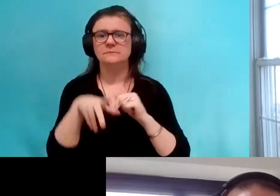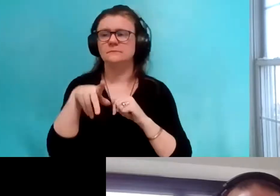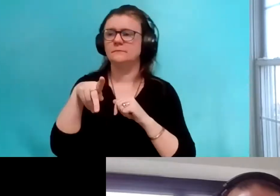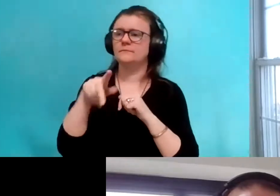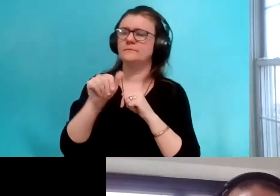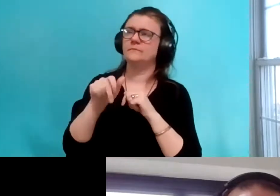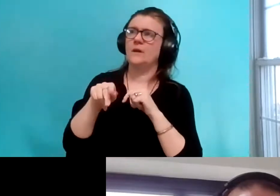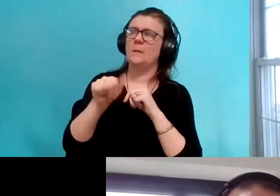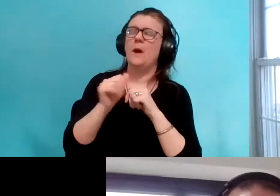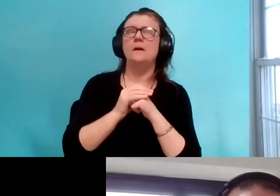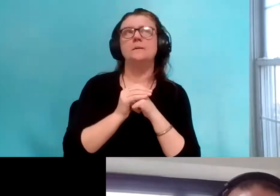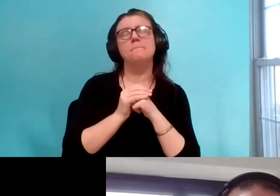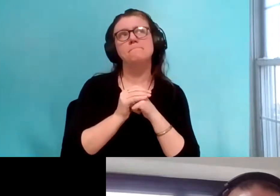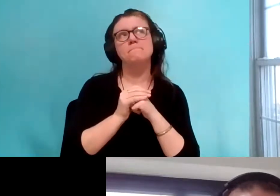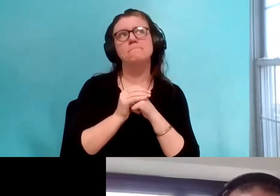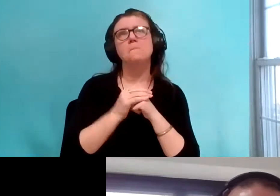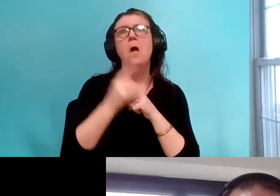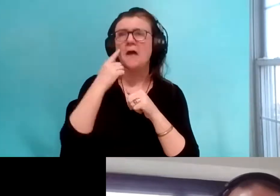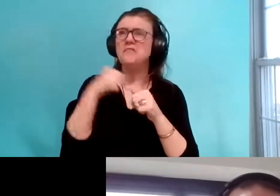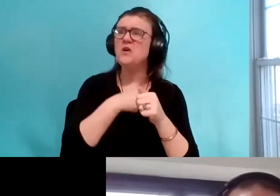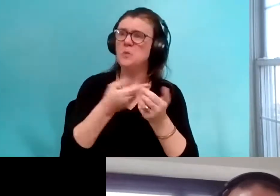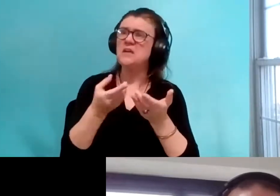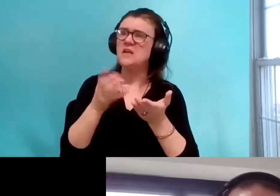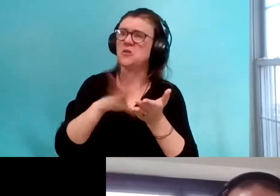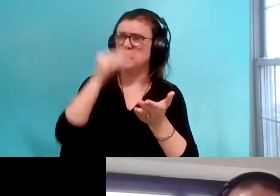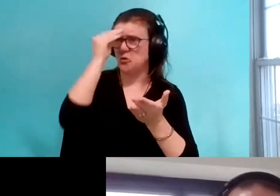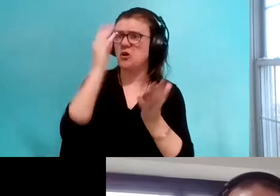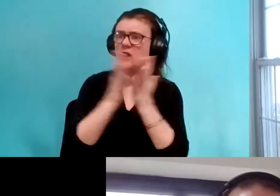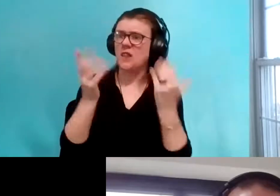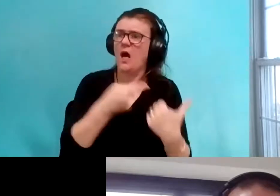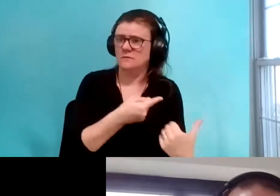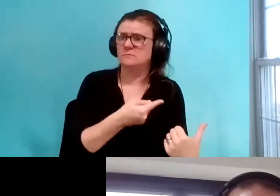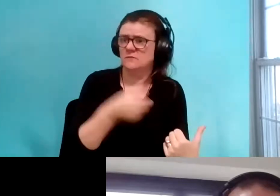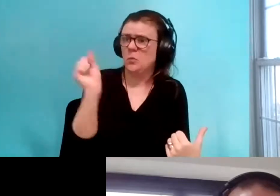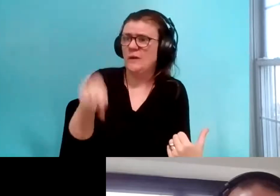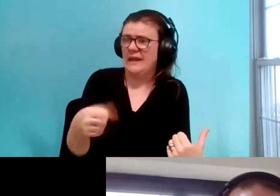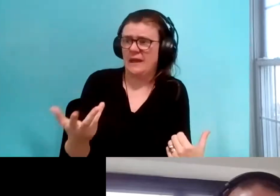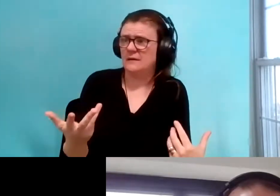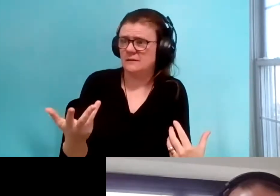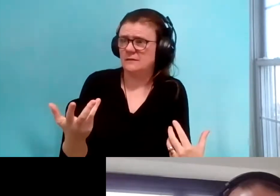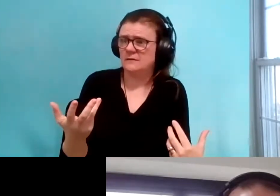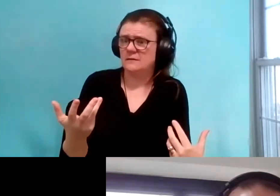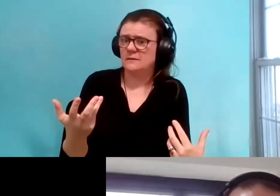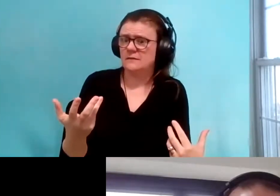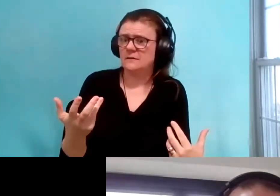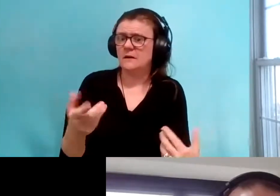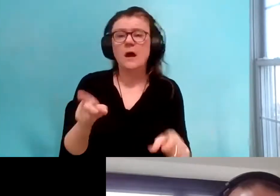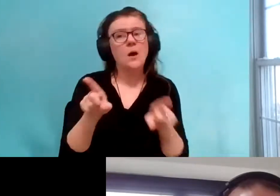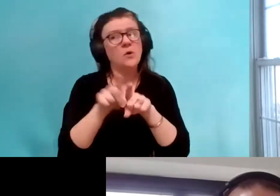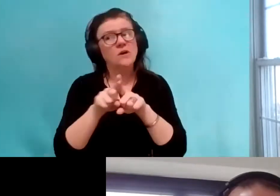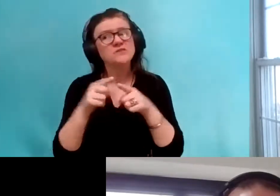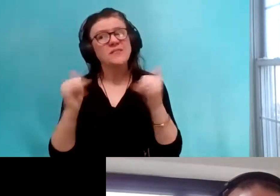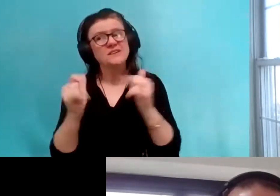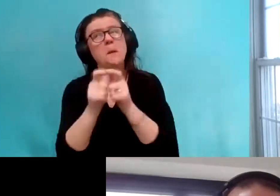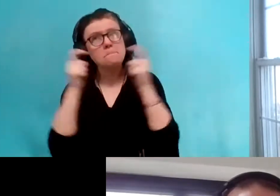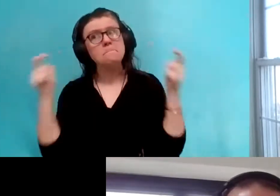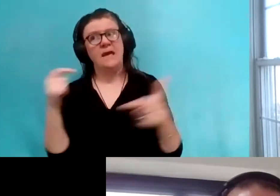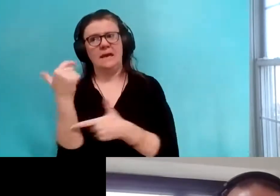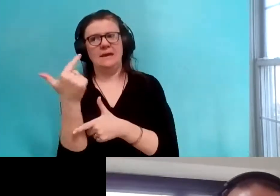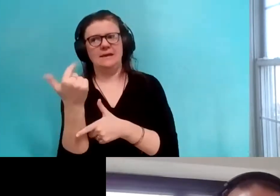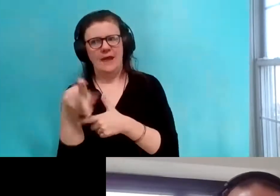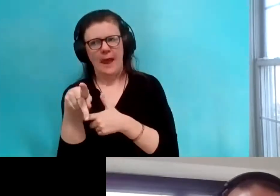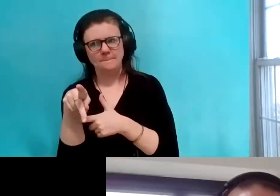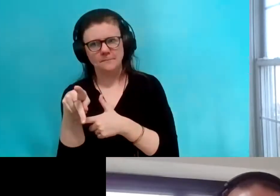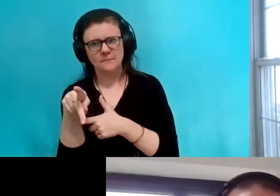So actually, I would say a lot. So there's clearly, I think, a lot that we don't know yet. but there's a lot